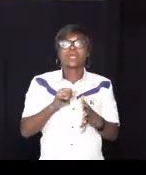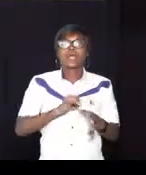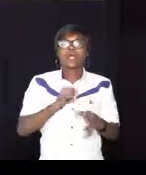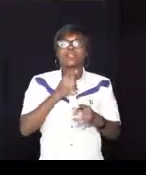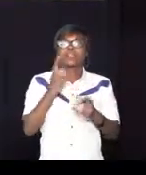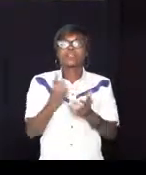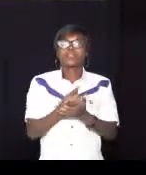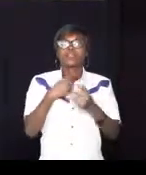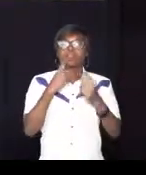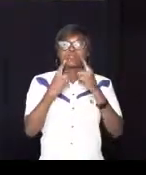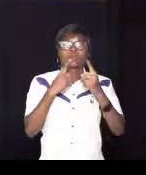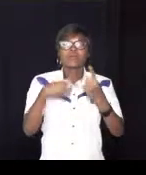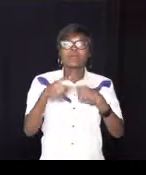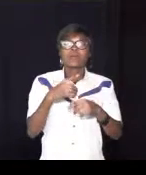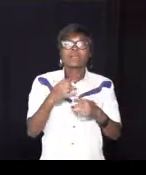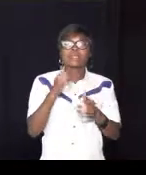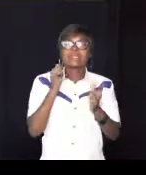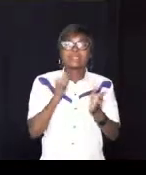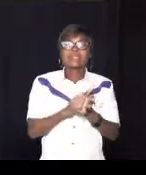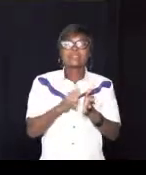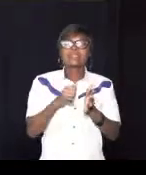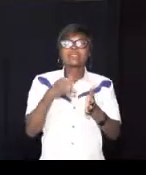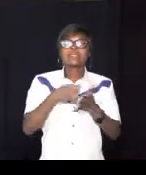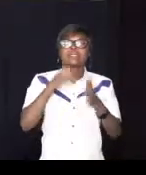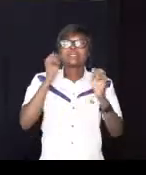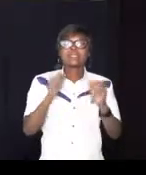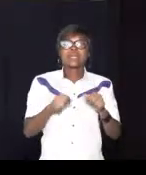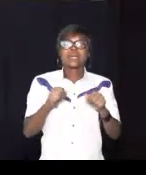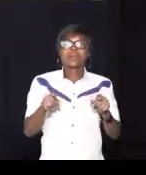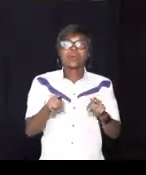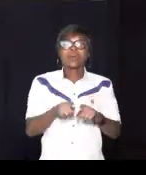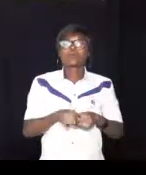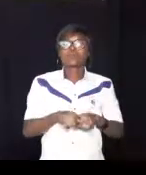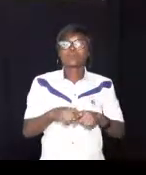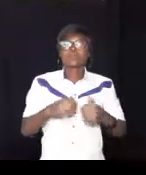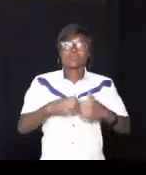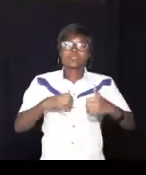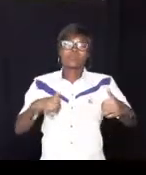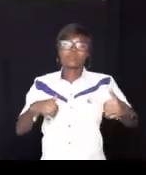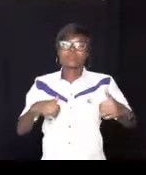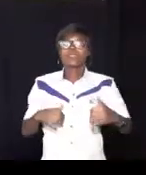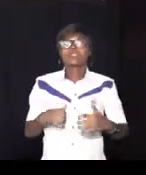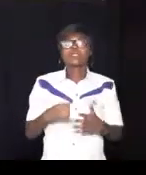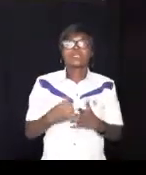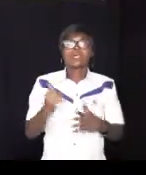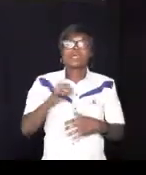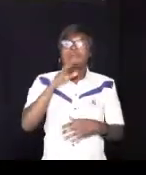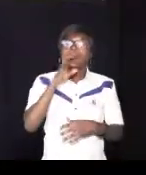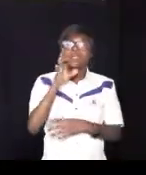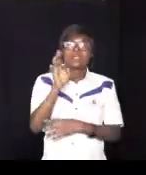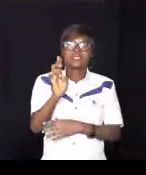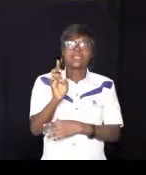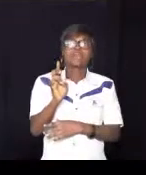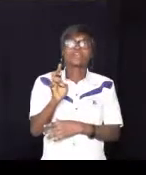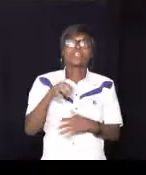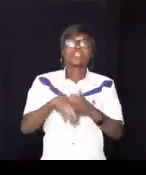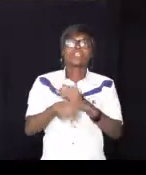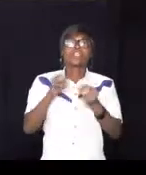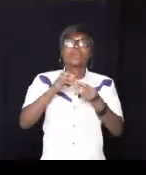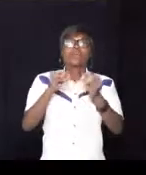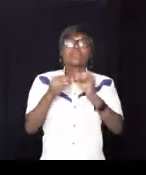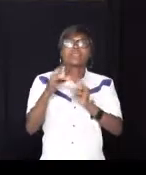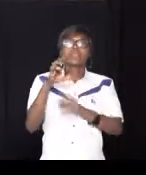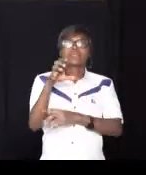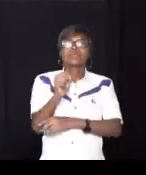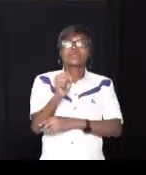about, can also separate white light into its component colors. All those component colors are 7, and I've told